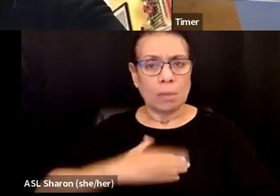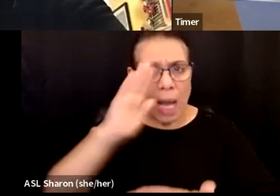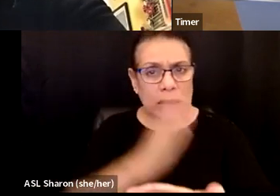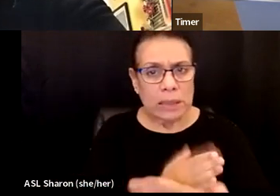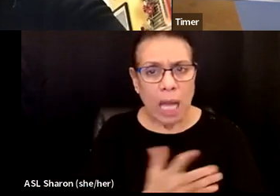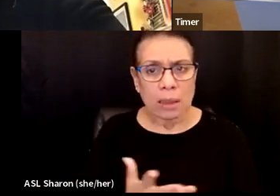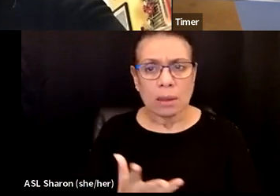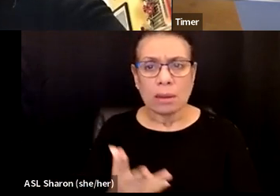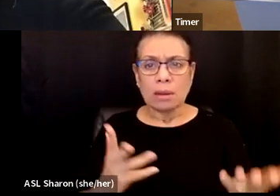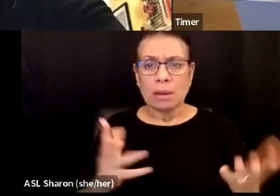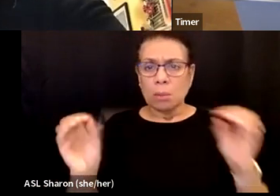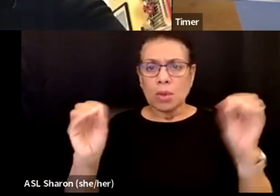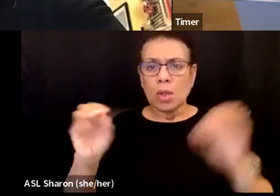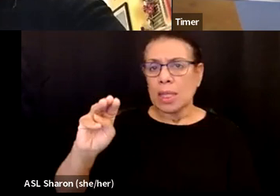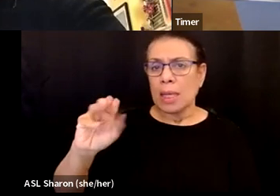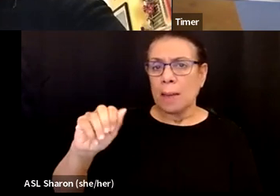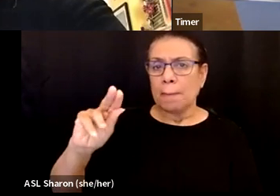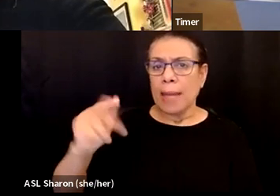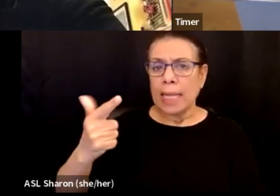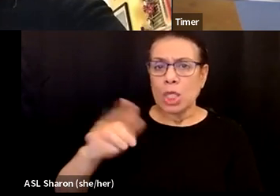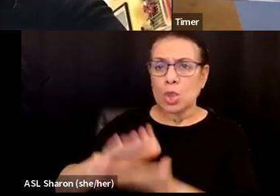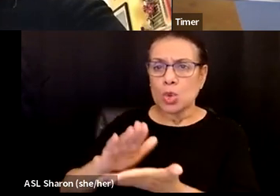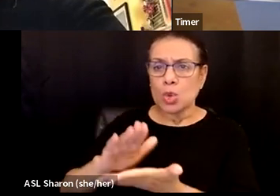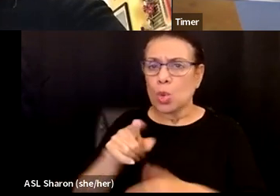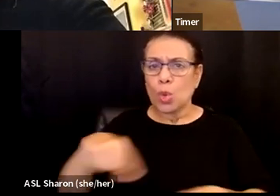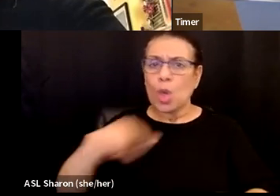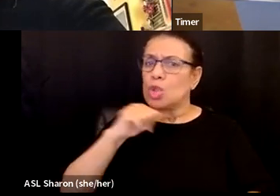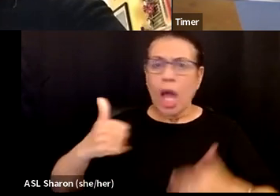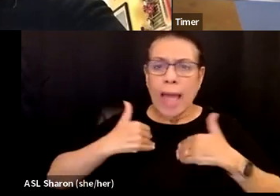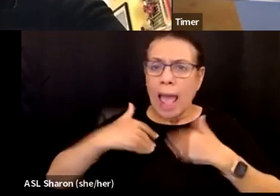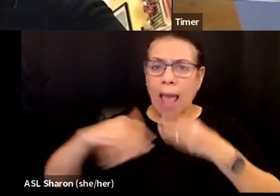one in the men in school have the 10 extra points